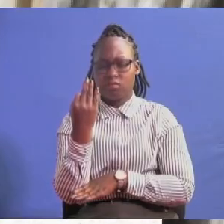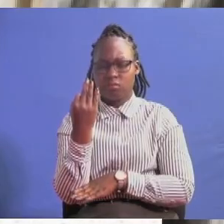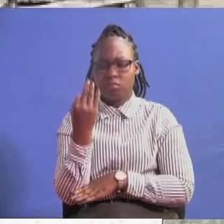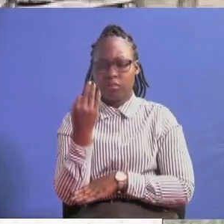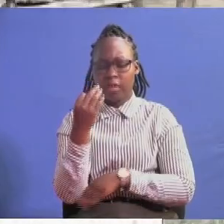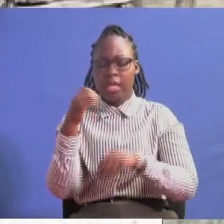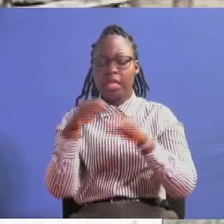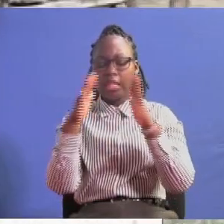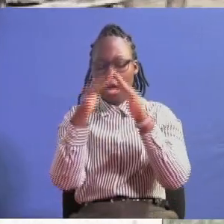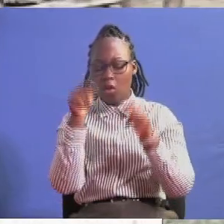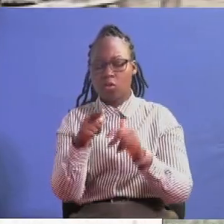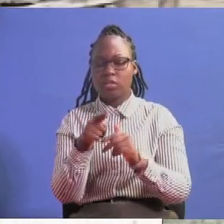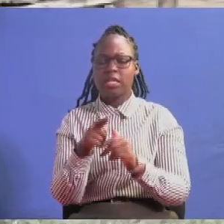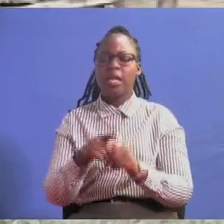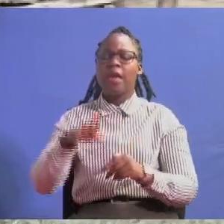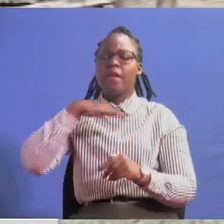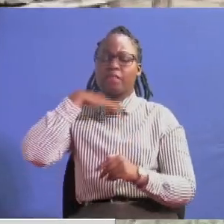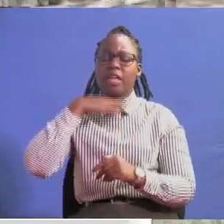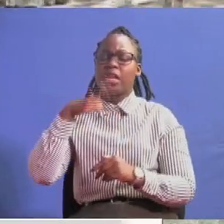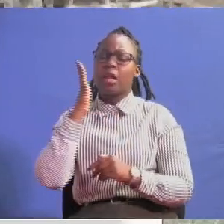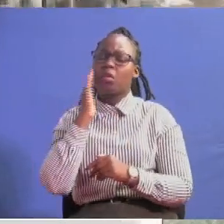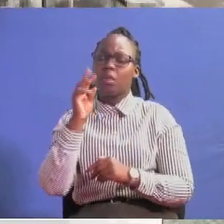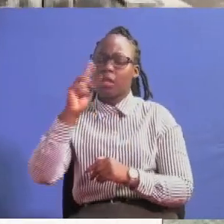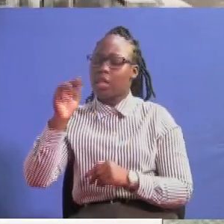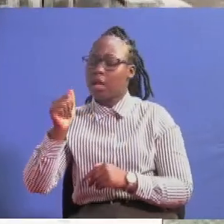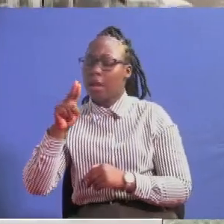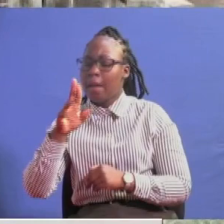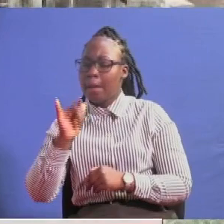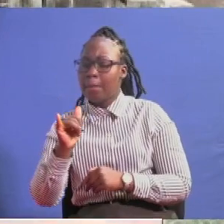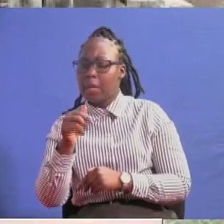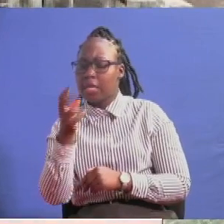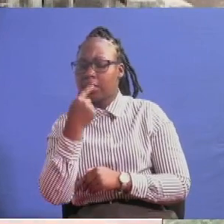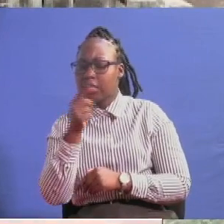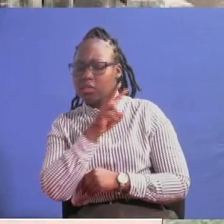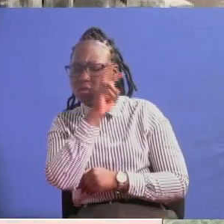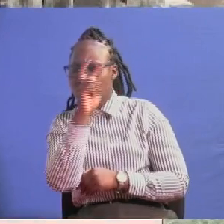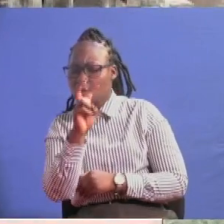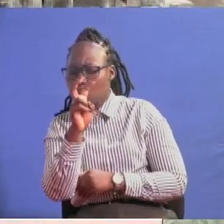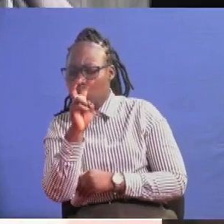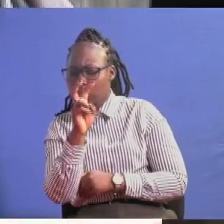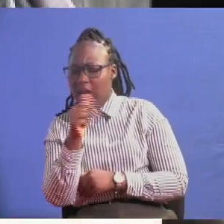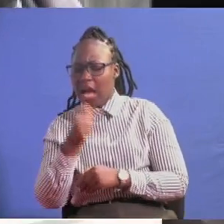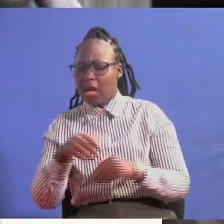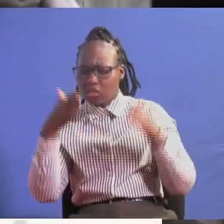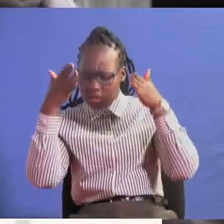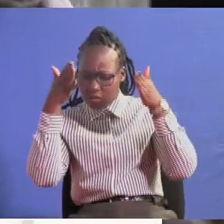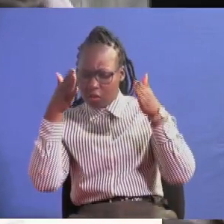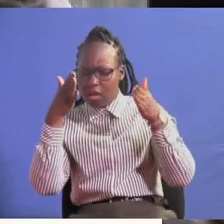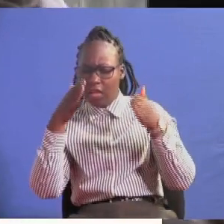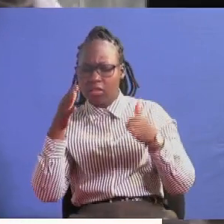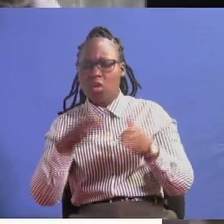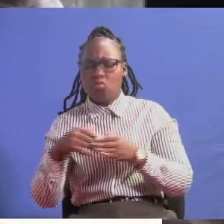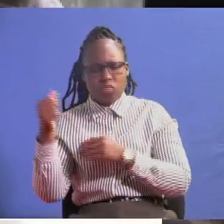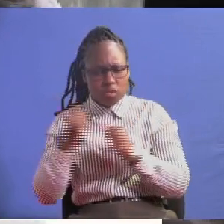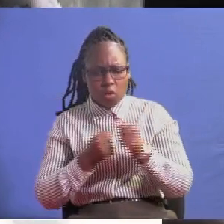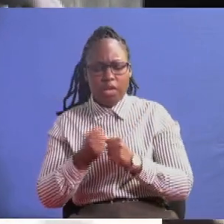ya hii nyumba. The deceased mother, Mary Waheto, says she watched desperately as his own son threatened to kill his sister